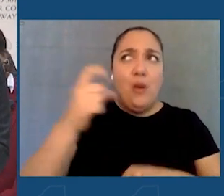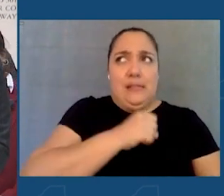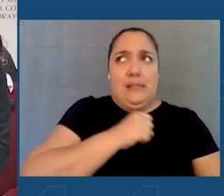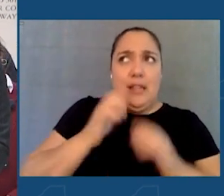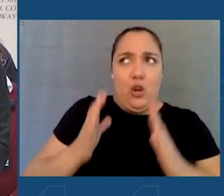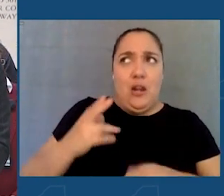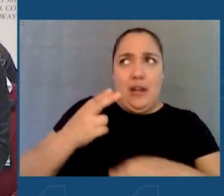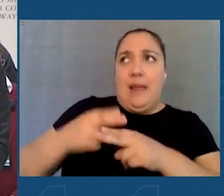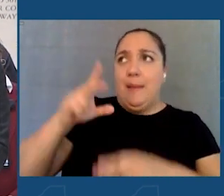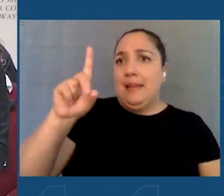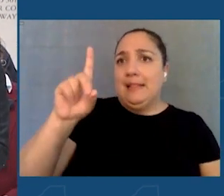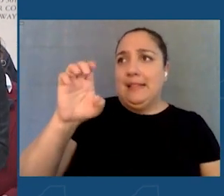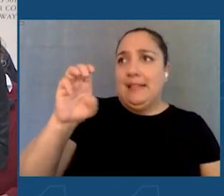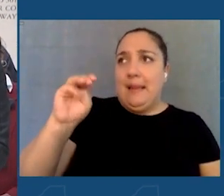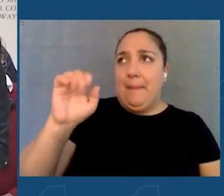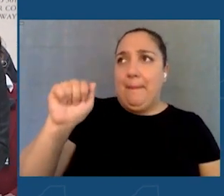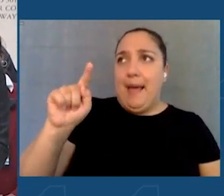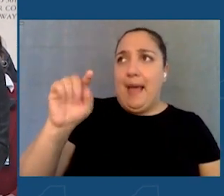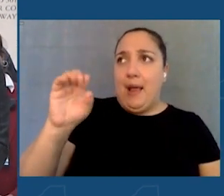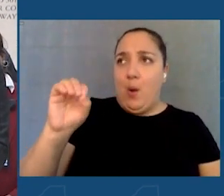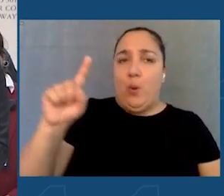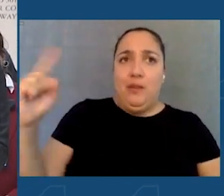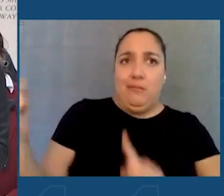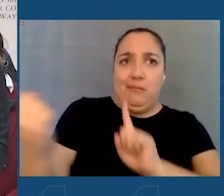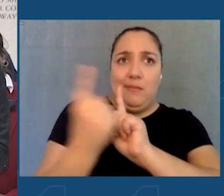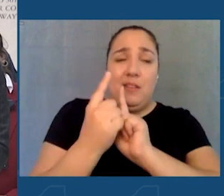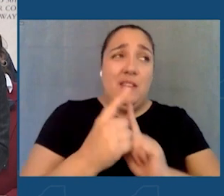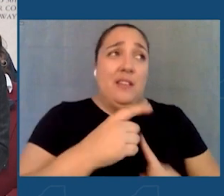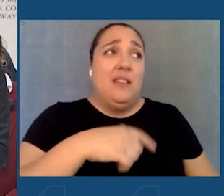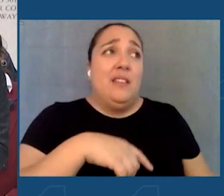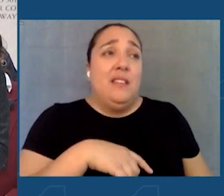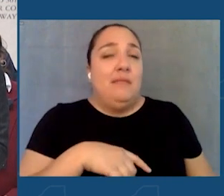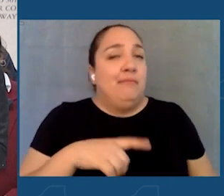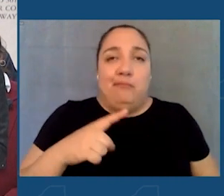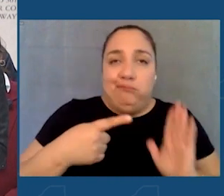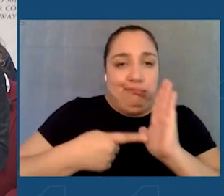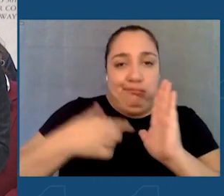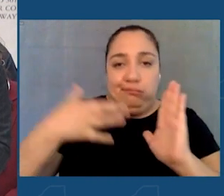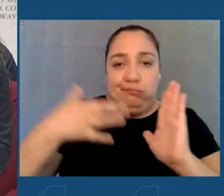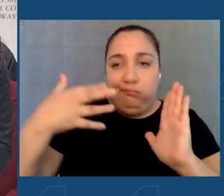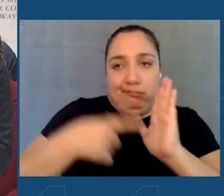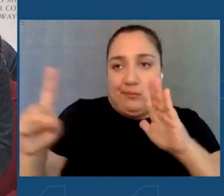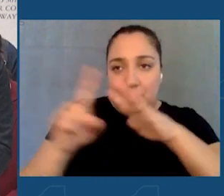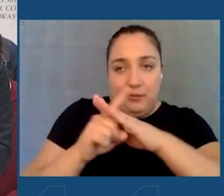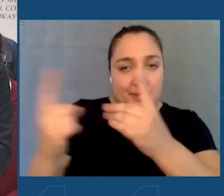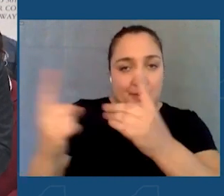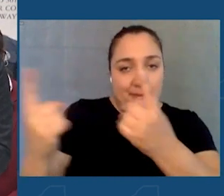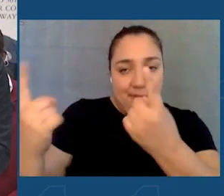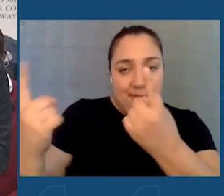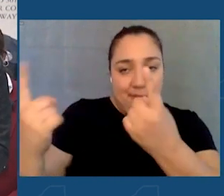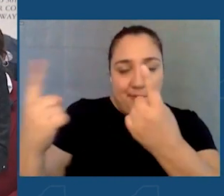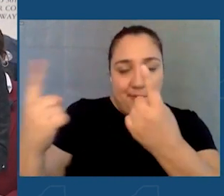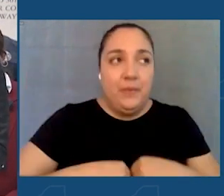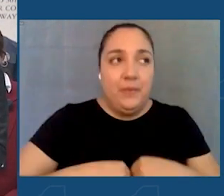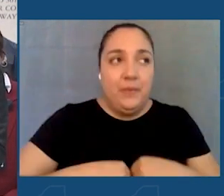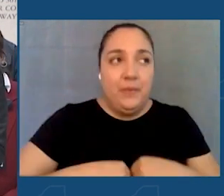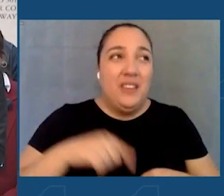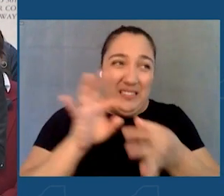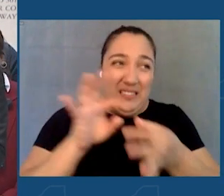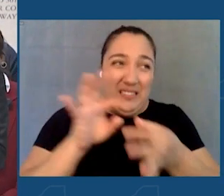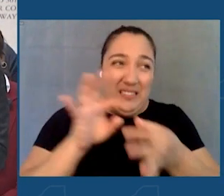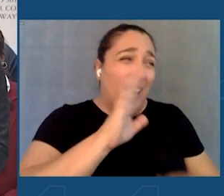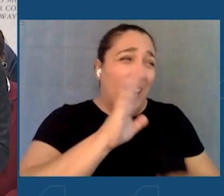a Democratic partner. The LIRR is overcrowded. The city needs to expand. We need more trains. It's